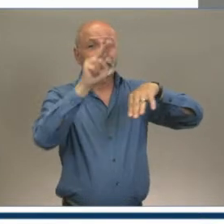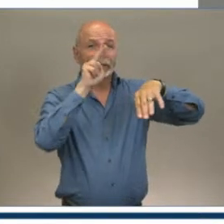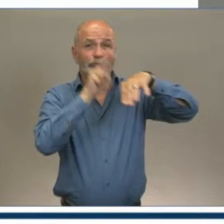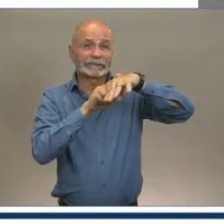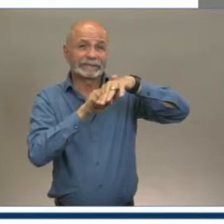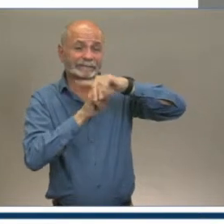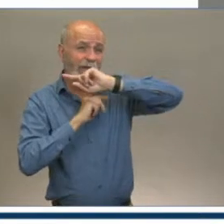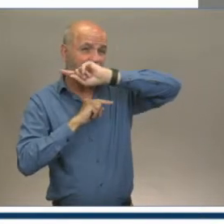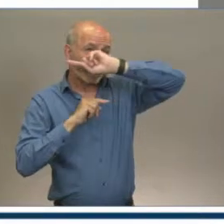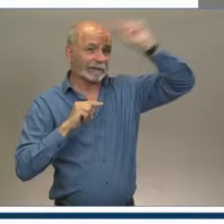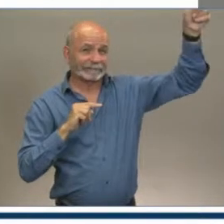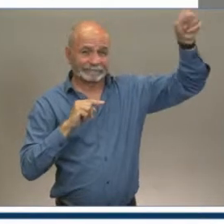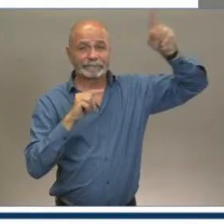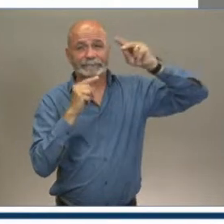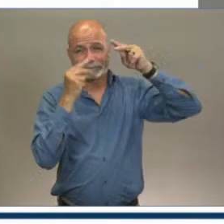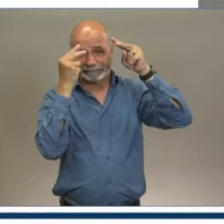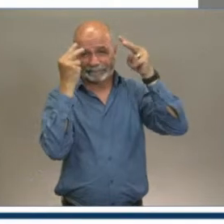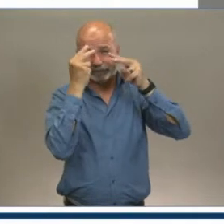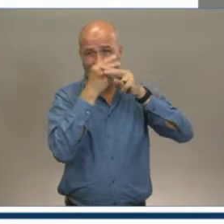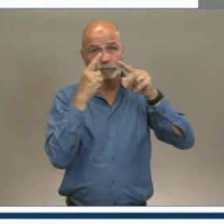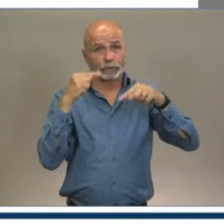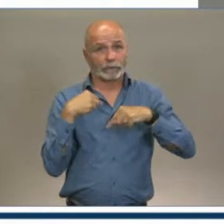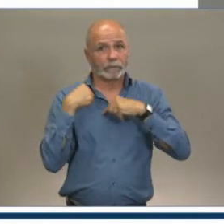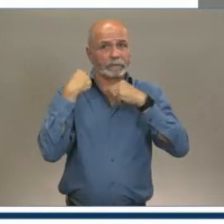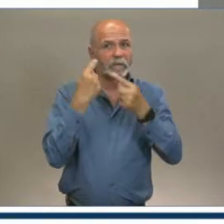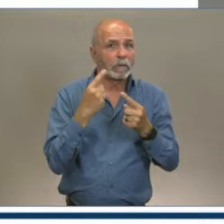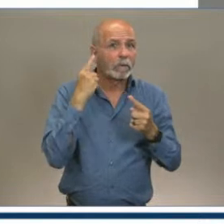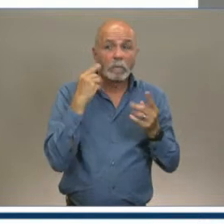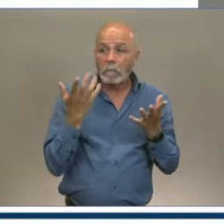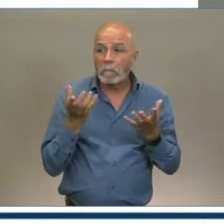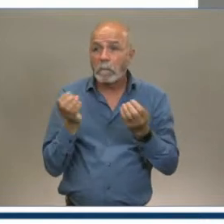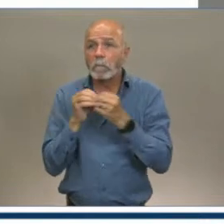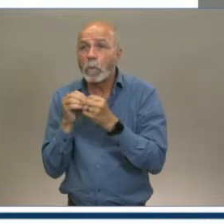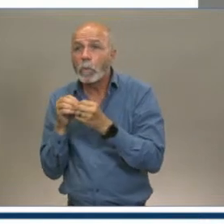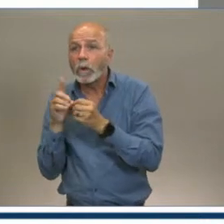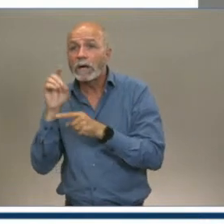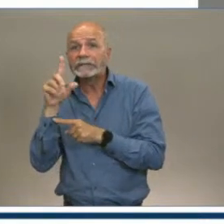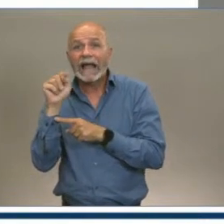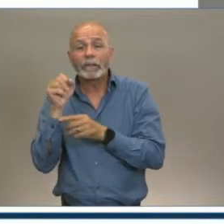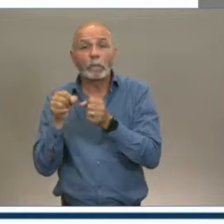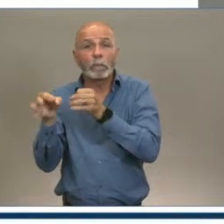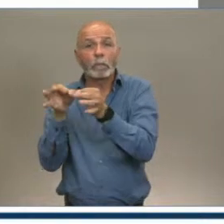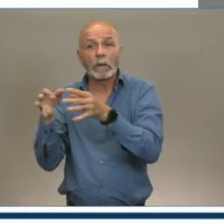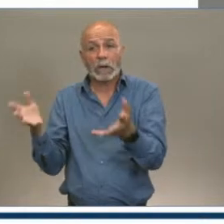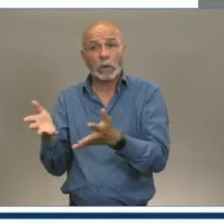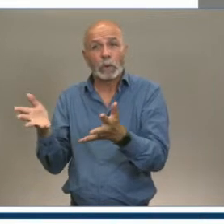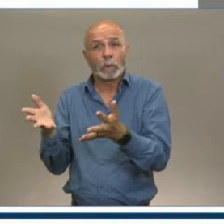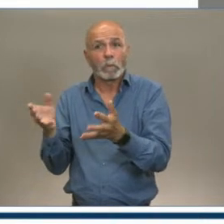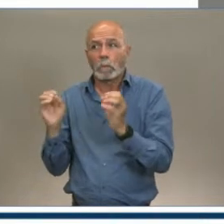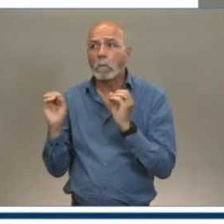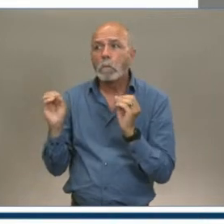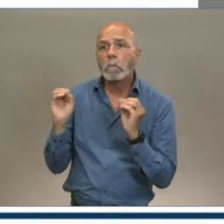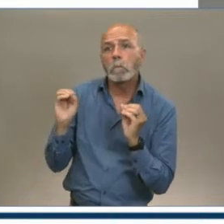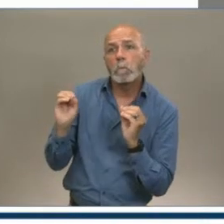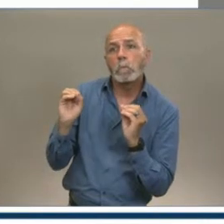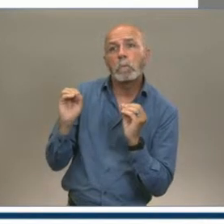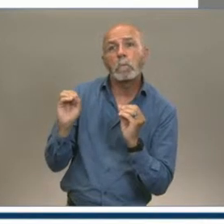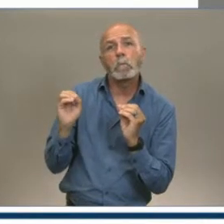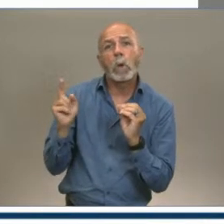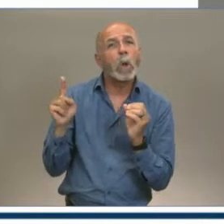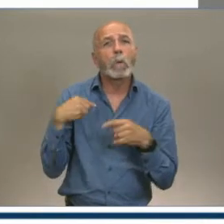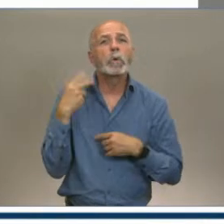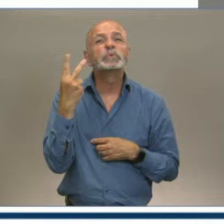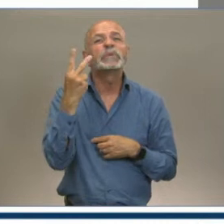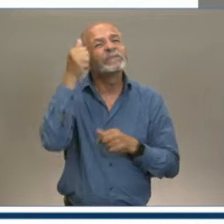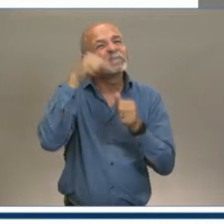So far, we have not identified any additional Delta variant cases beyond the 2 that we